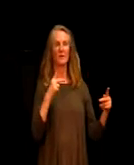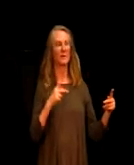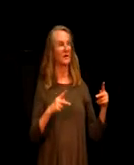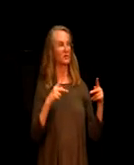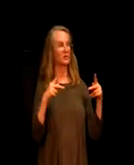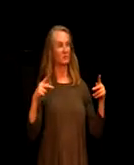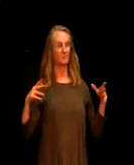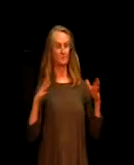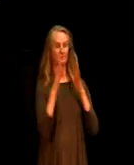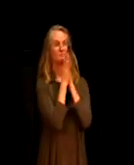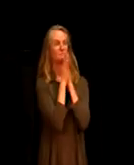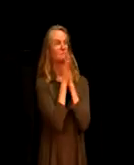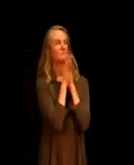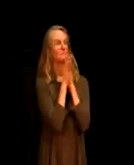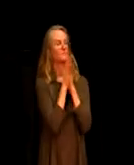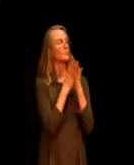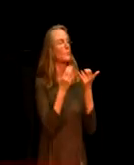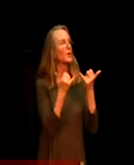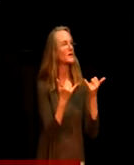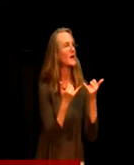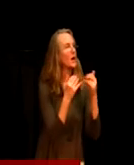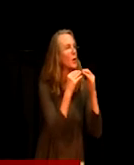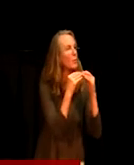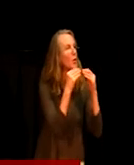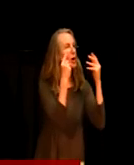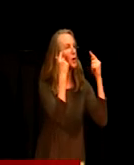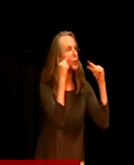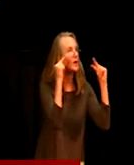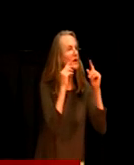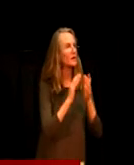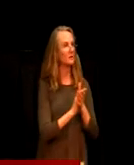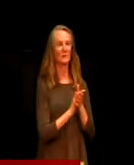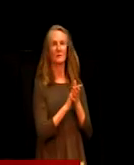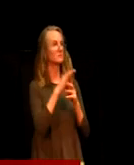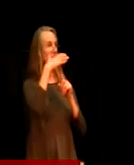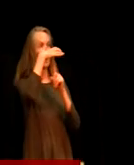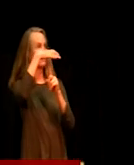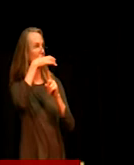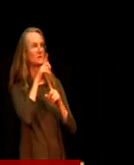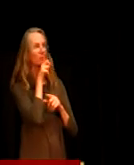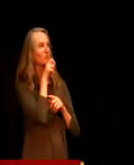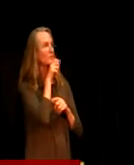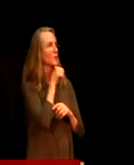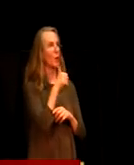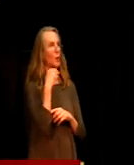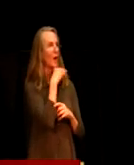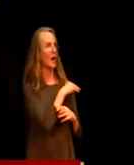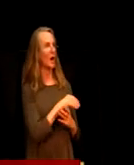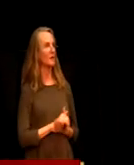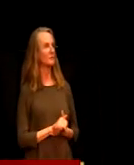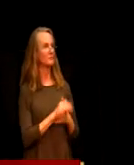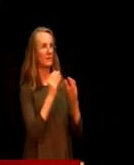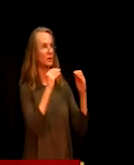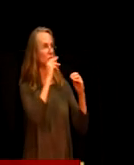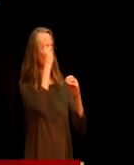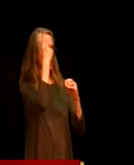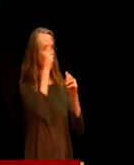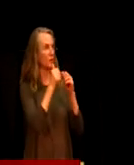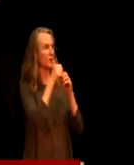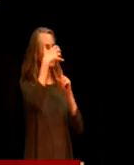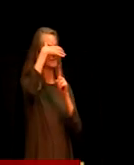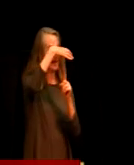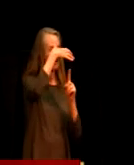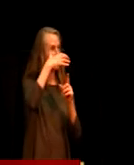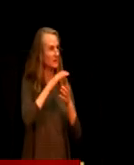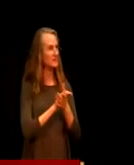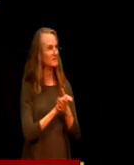densities, are measurably greening. And you know, satellites don't lie. There's no politics in the spectral signal. And